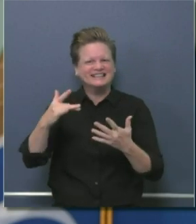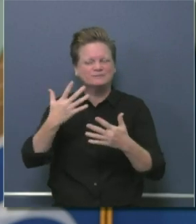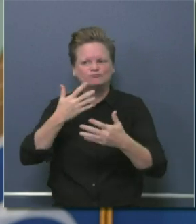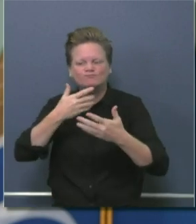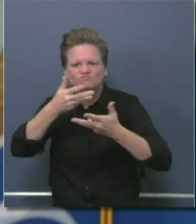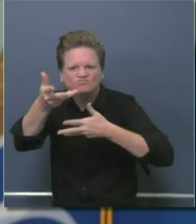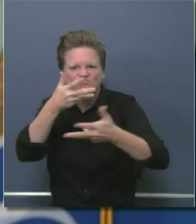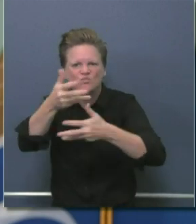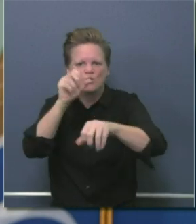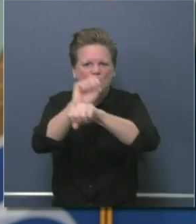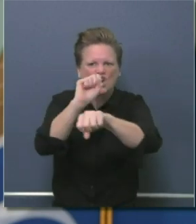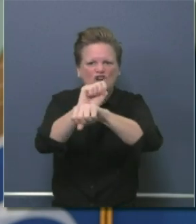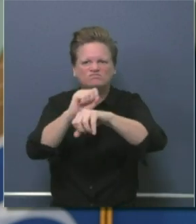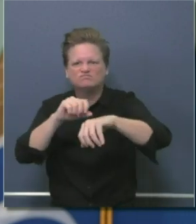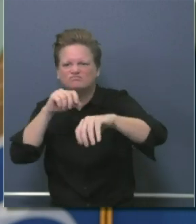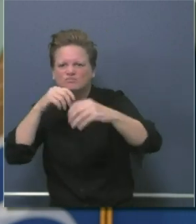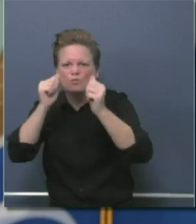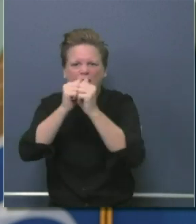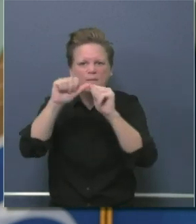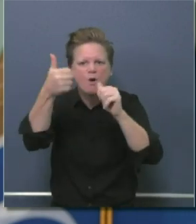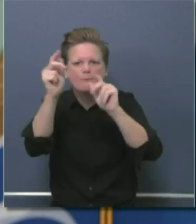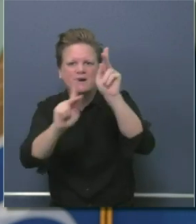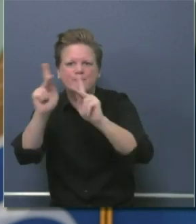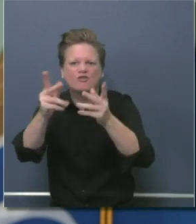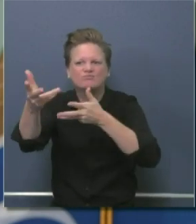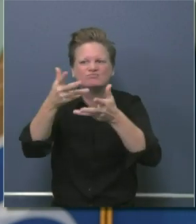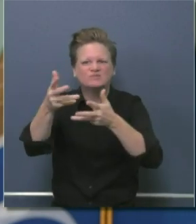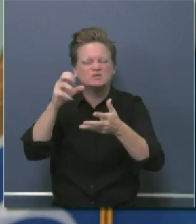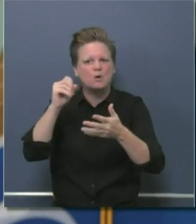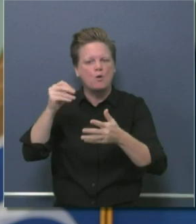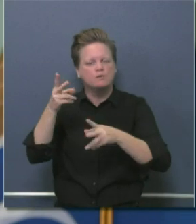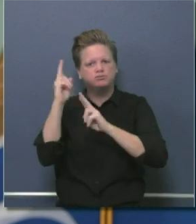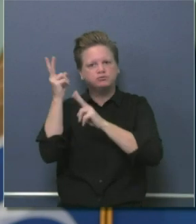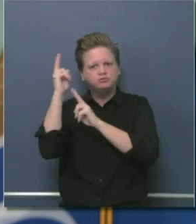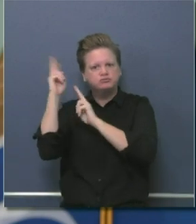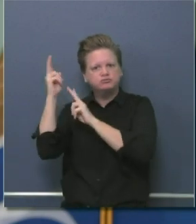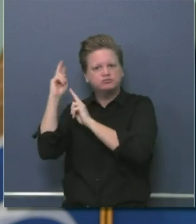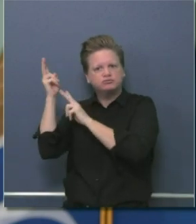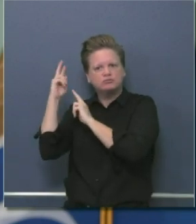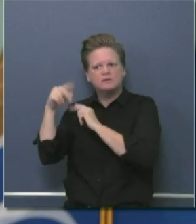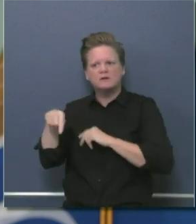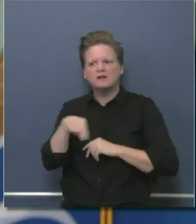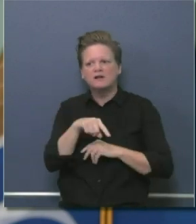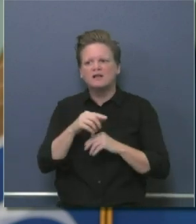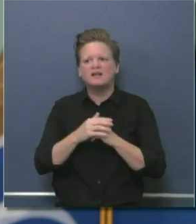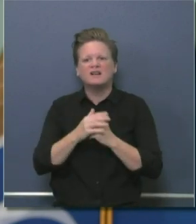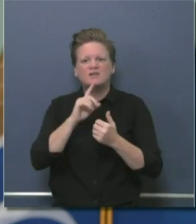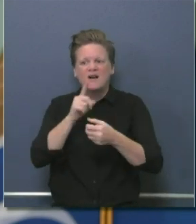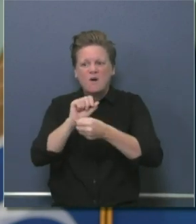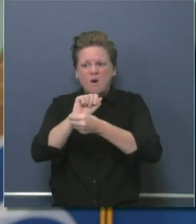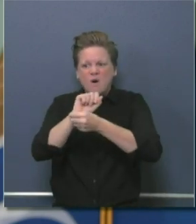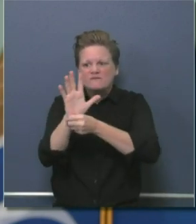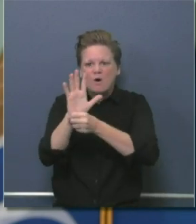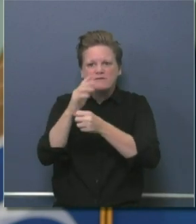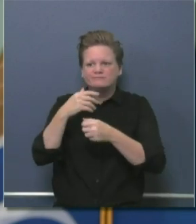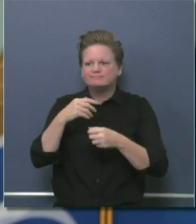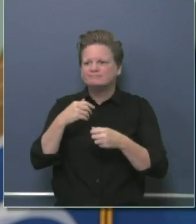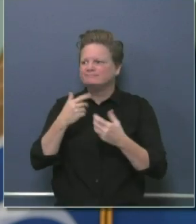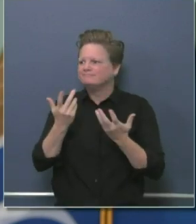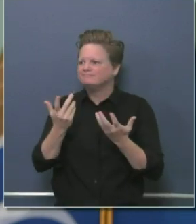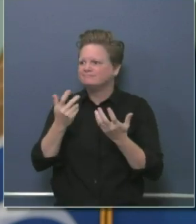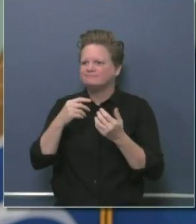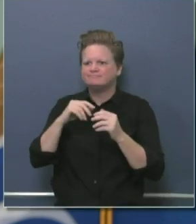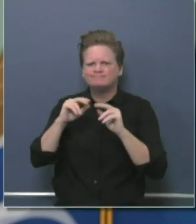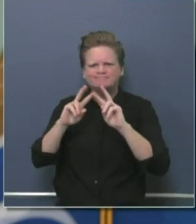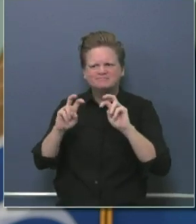disparities in terms of broader public health, not just as it relates to COVID-19. And I, again, just offer that as a lens of consideration